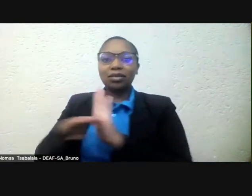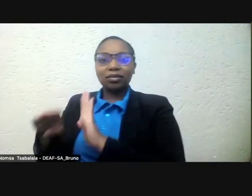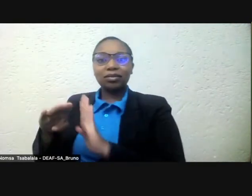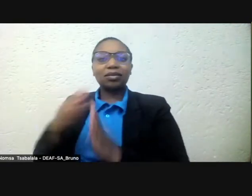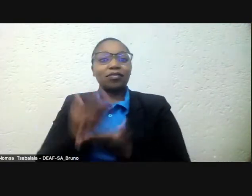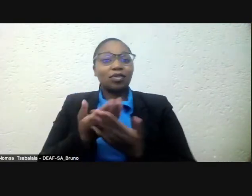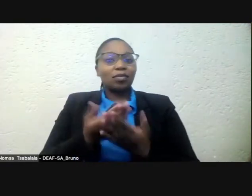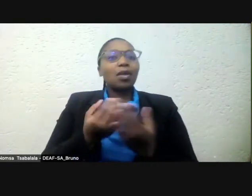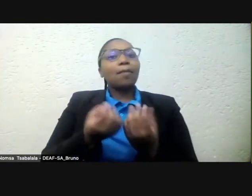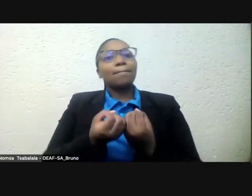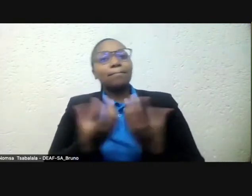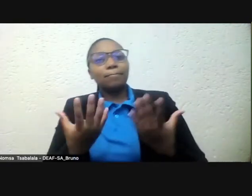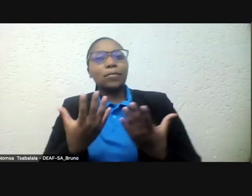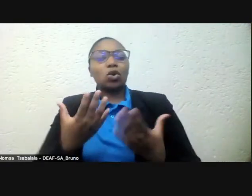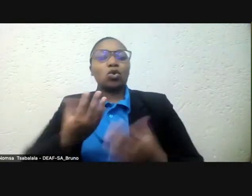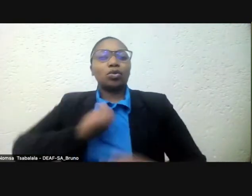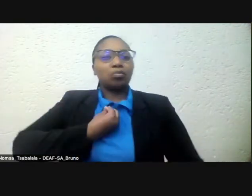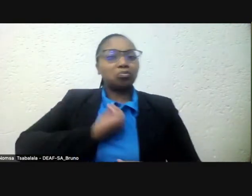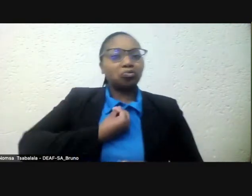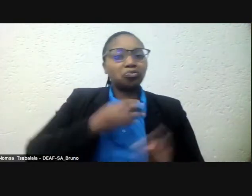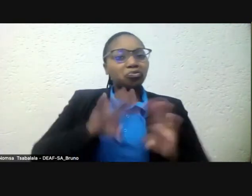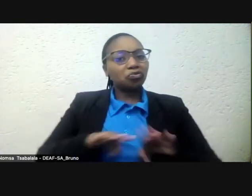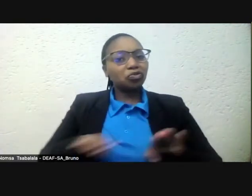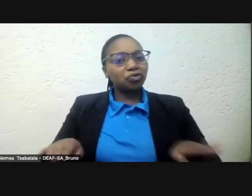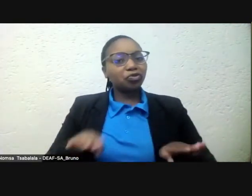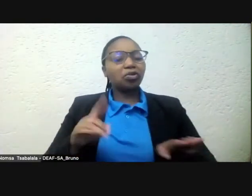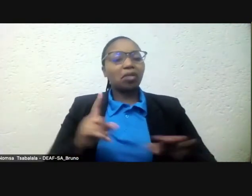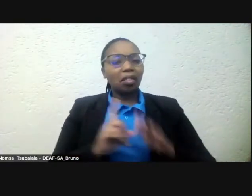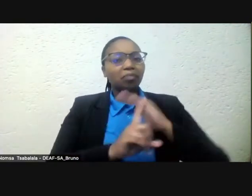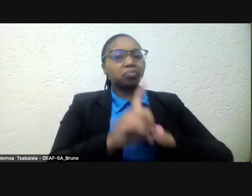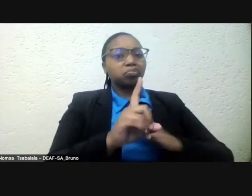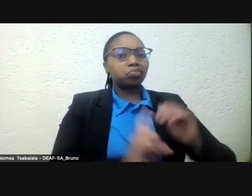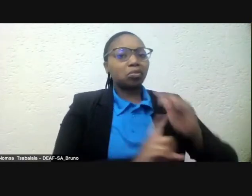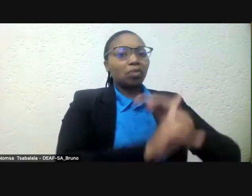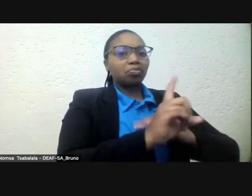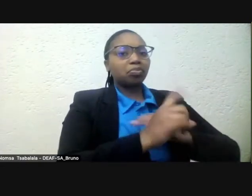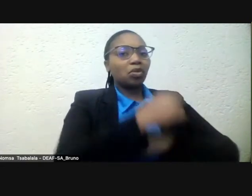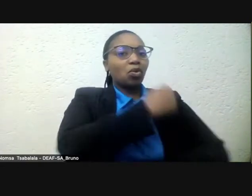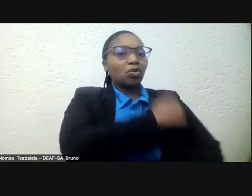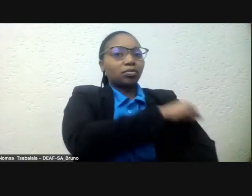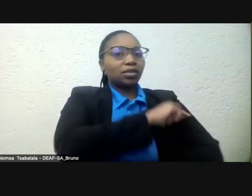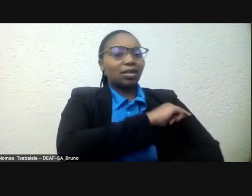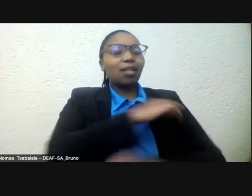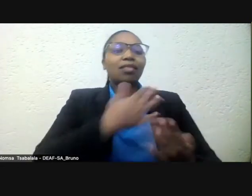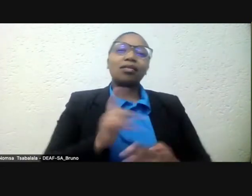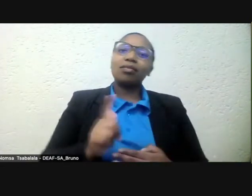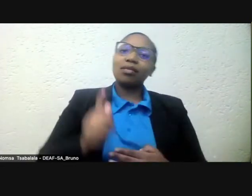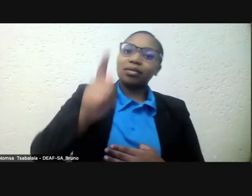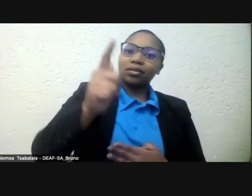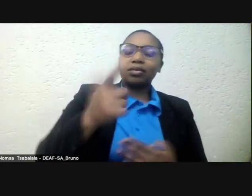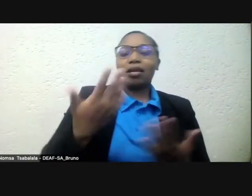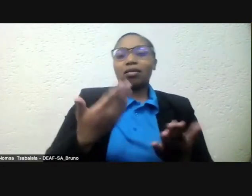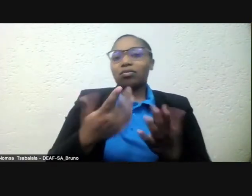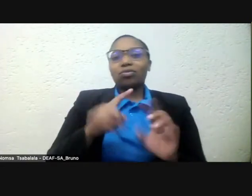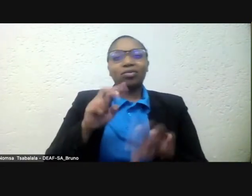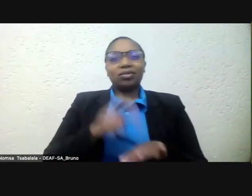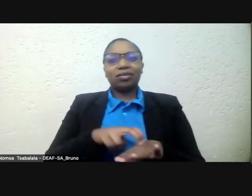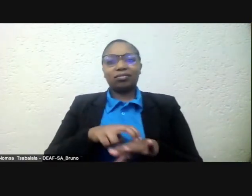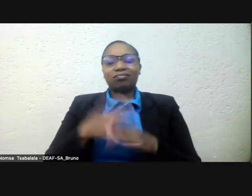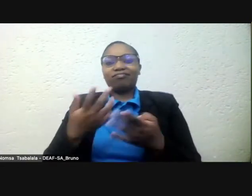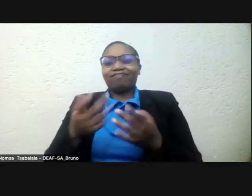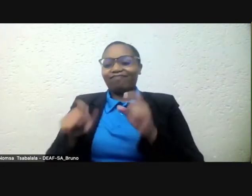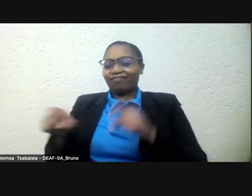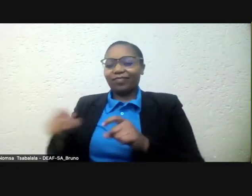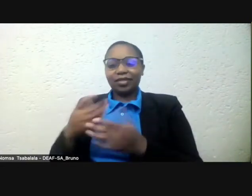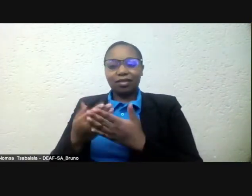being admitted, whereas, later in the wave, they wouldn't meet the criteria for admission. But certainly, there is